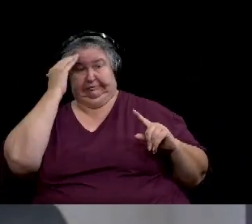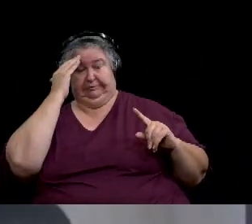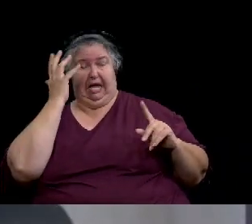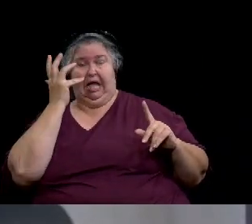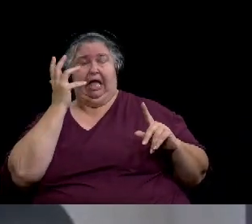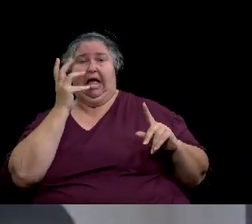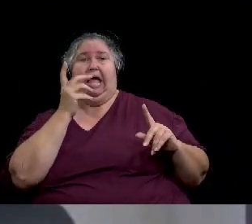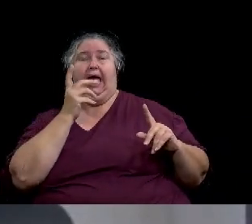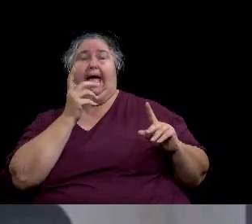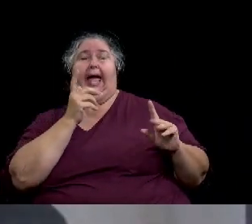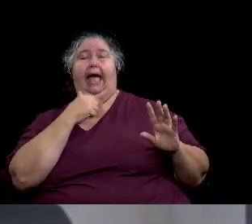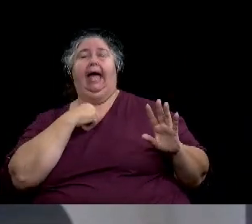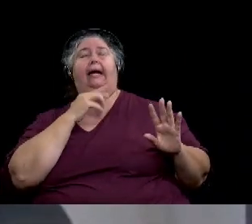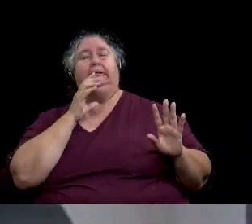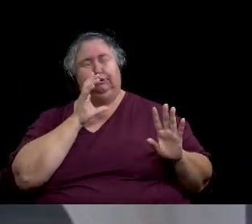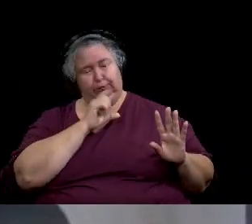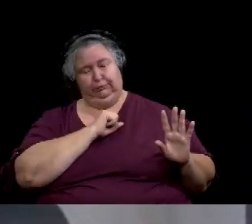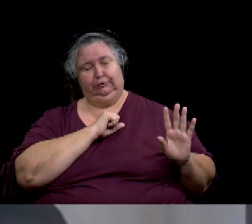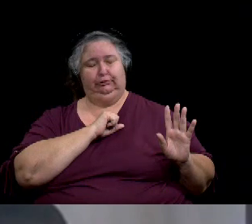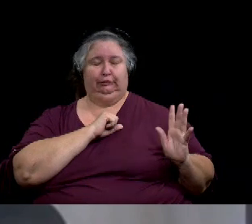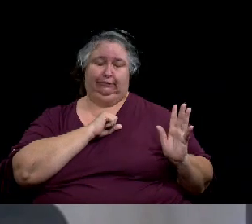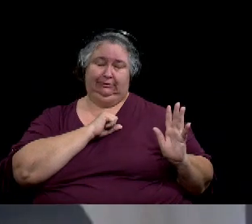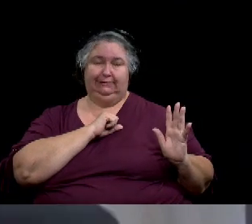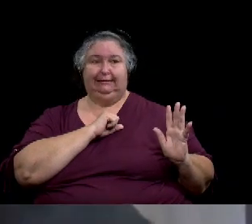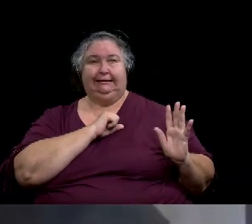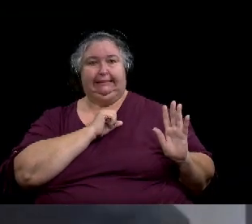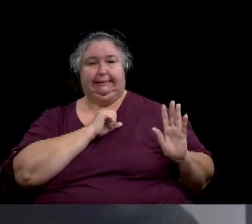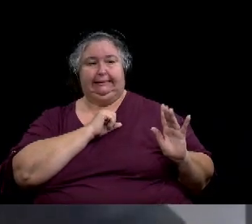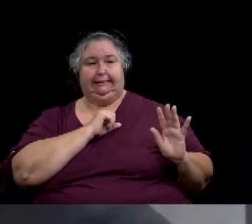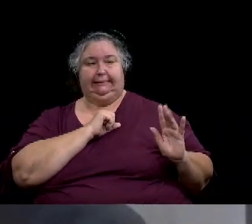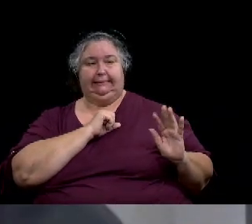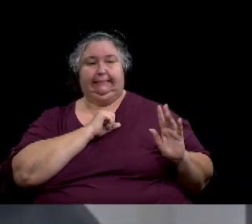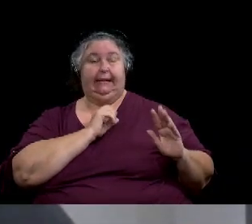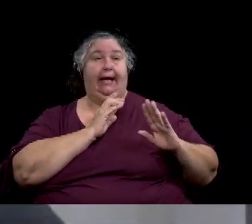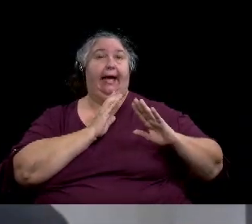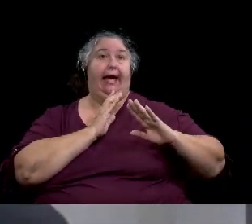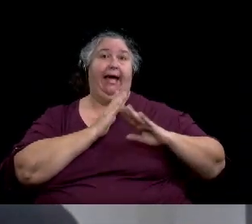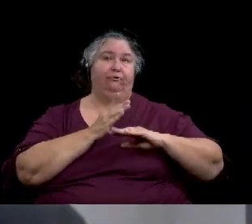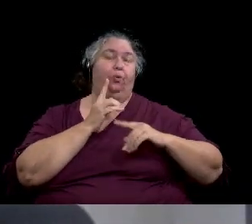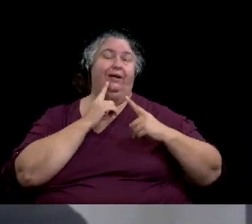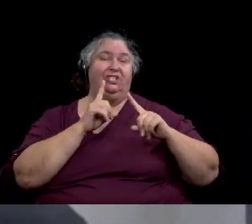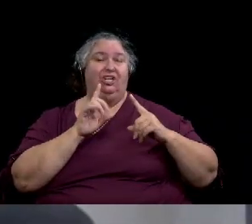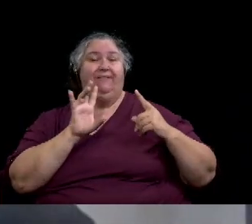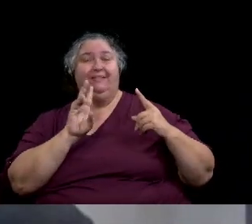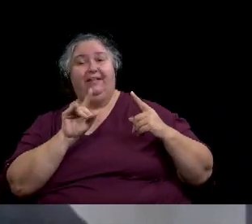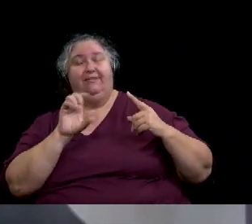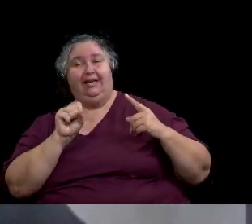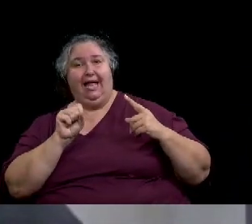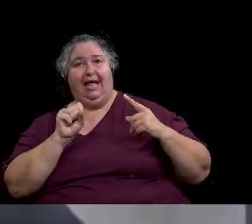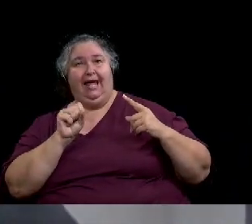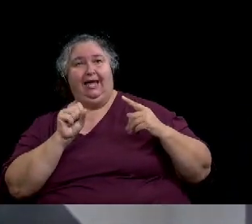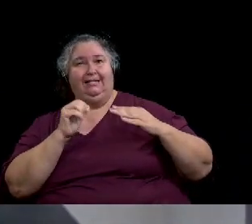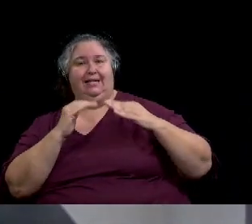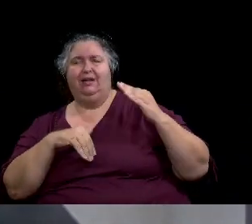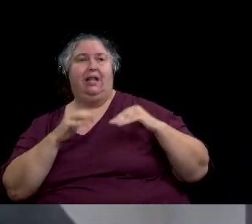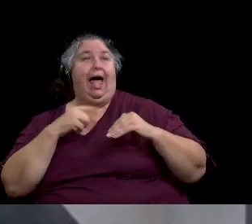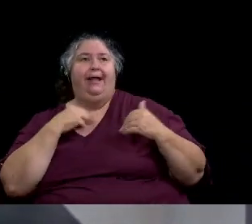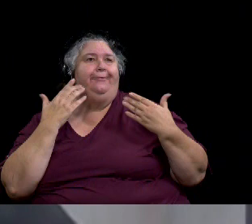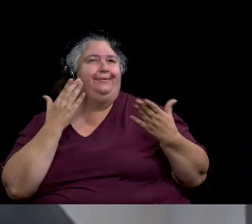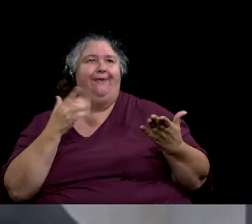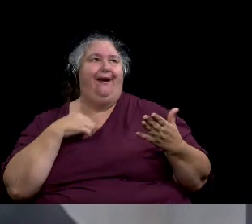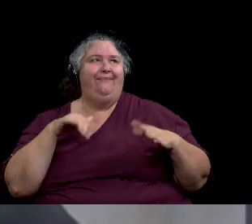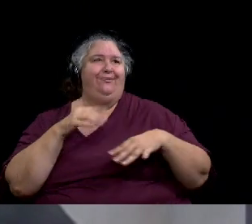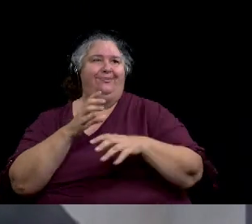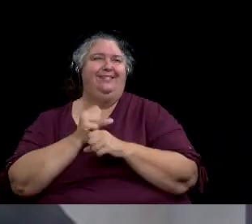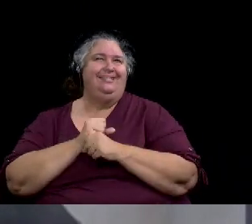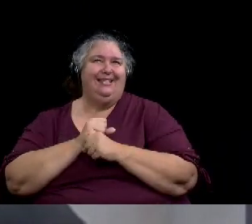I would assume that it would be after we achieve 7 days of under that, but I don't know that. I haven't received